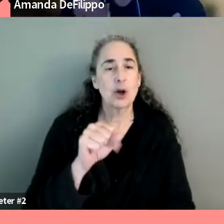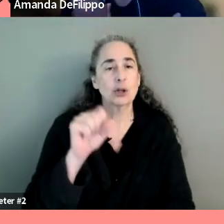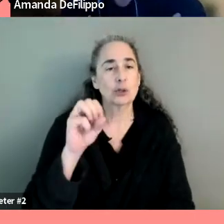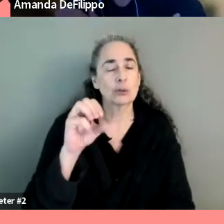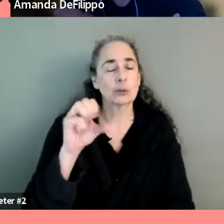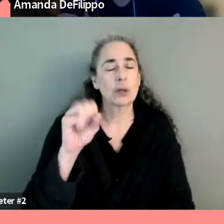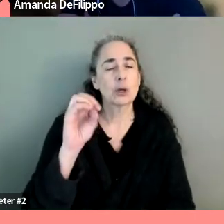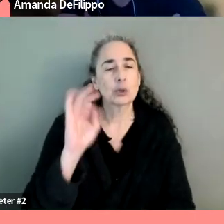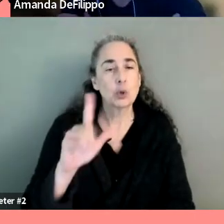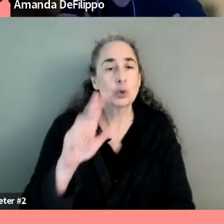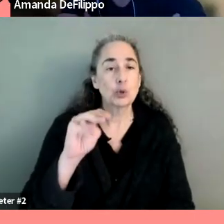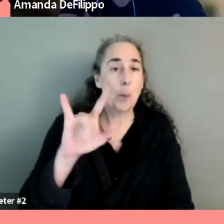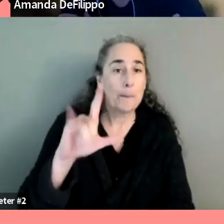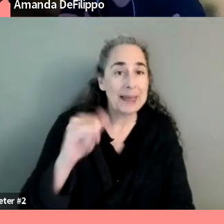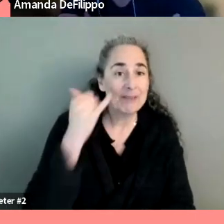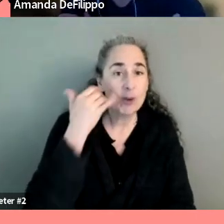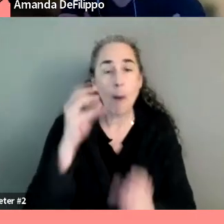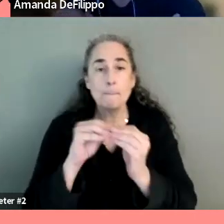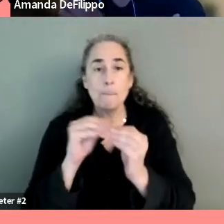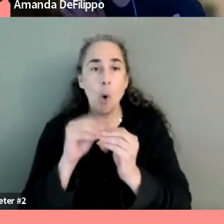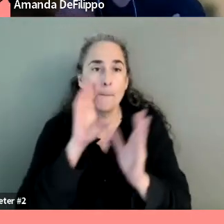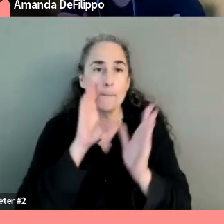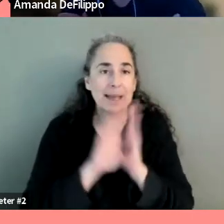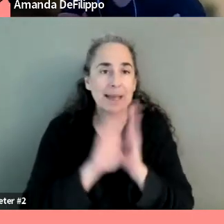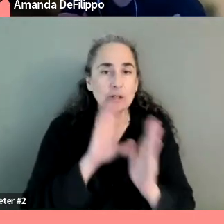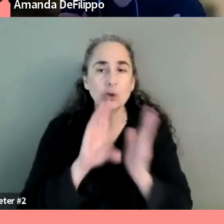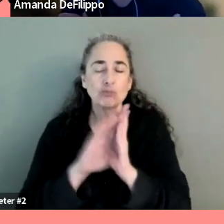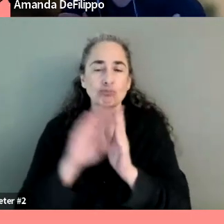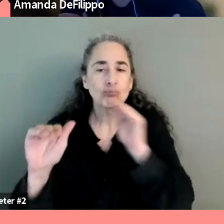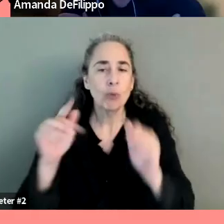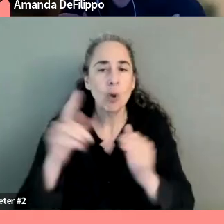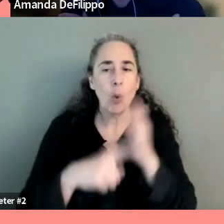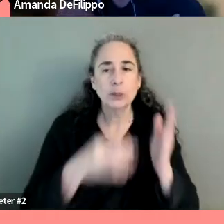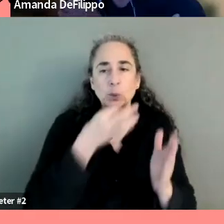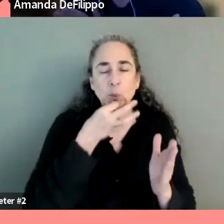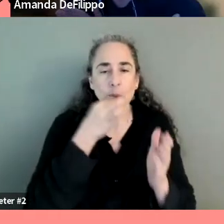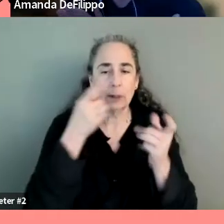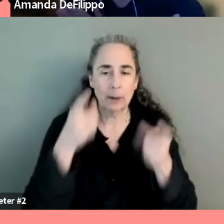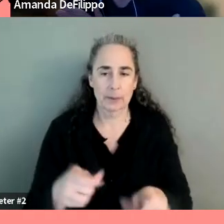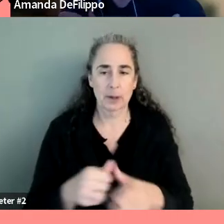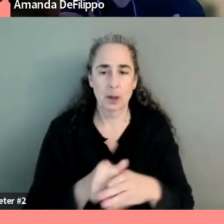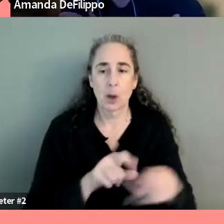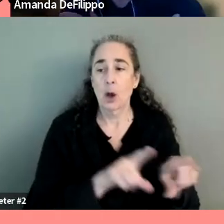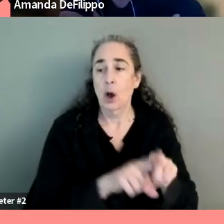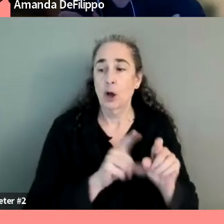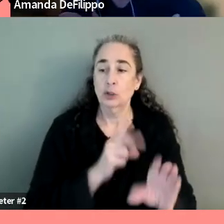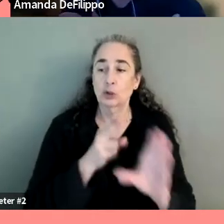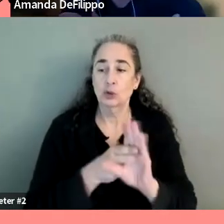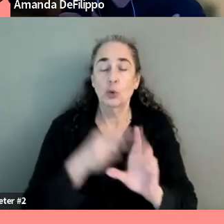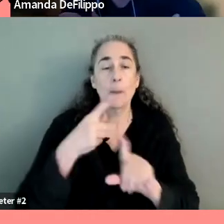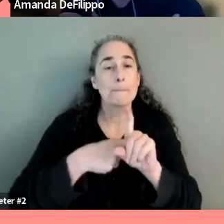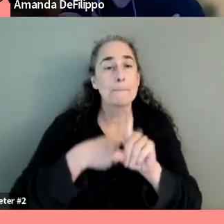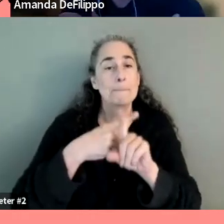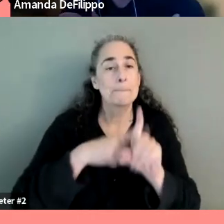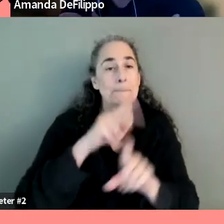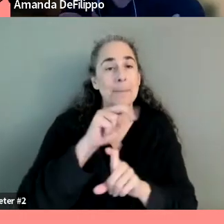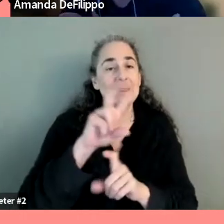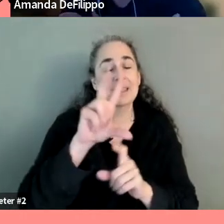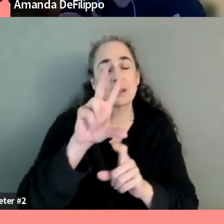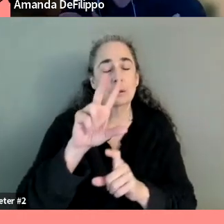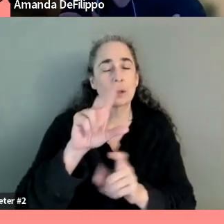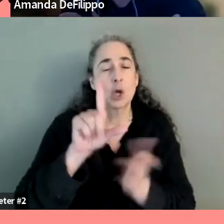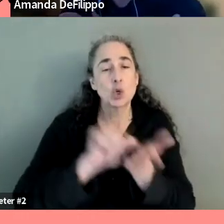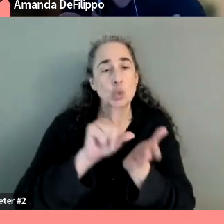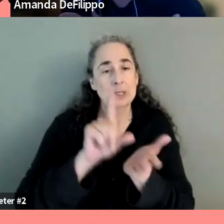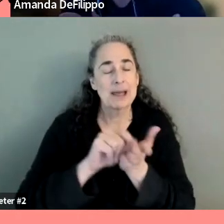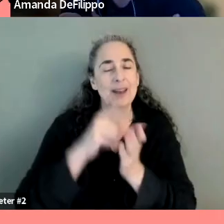more pictures and reminders about, what's upcoming. You can also join our monthly newsletter, the Rec Insider, that comes